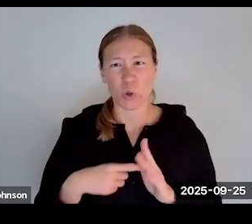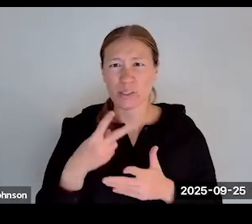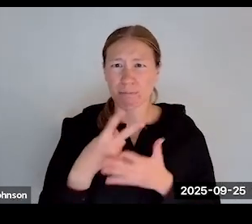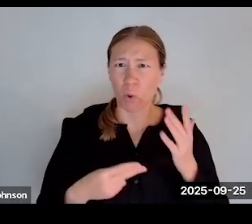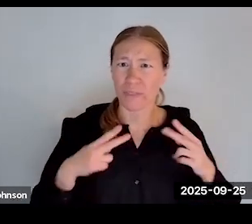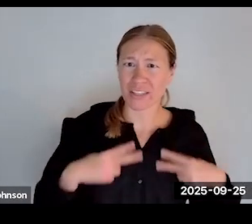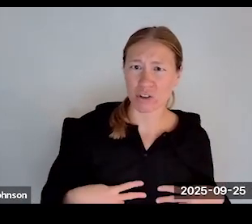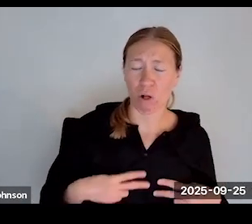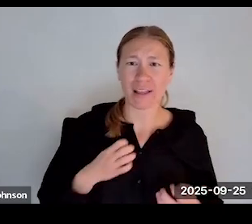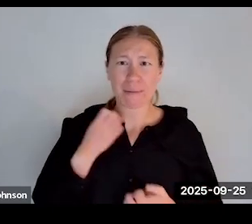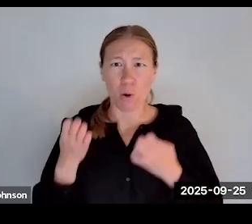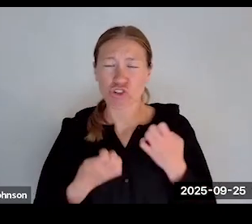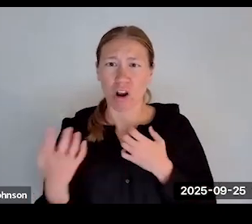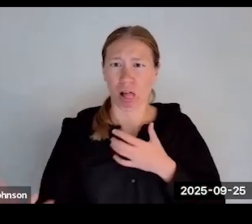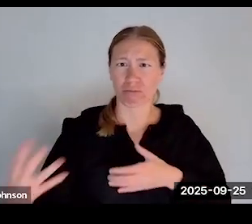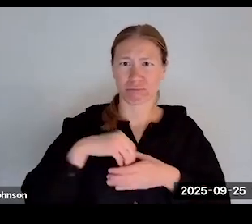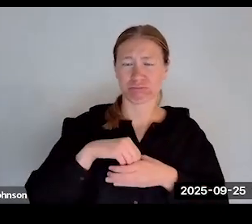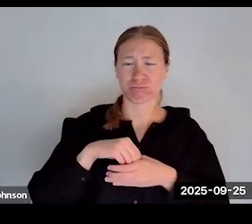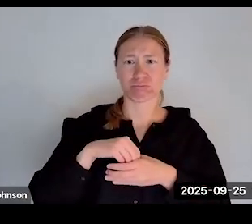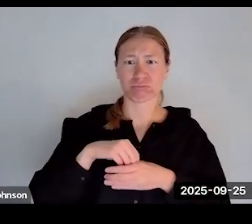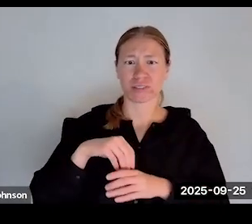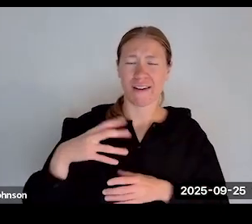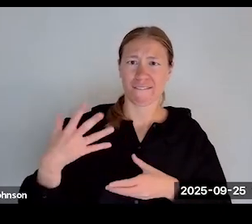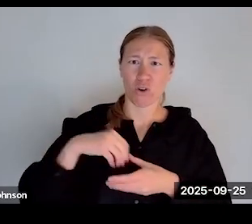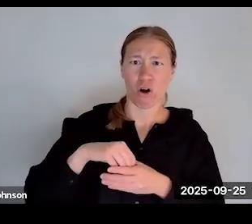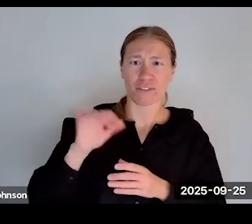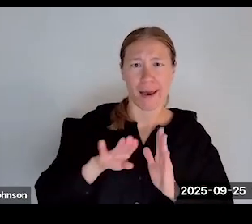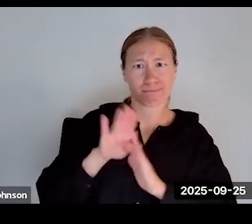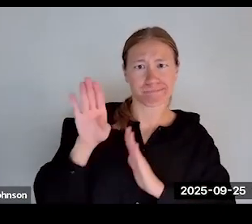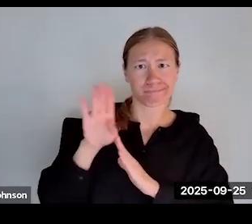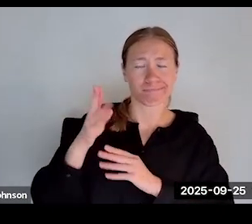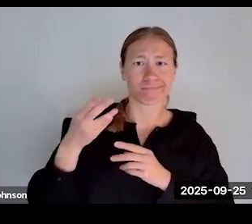and emotional factors can play a role in its onset.